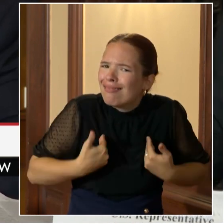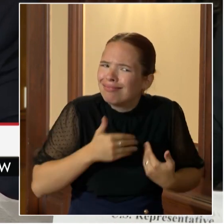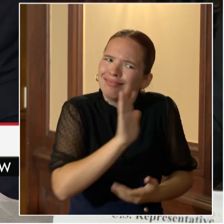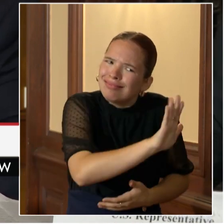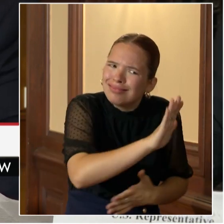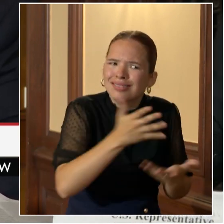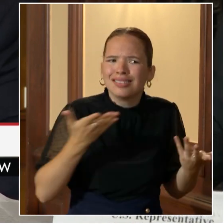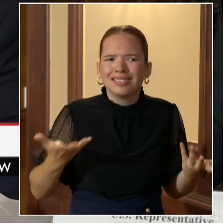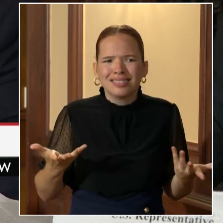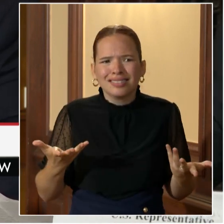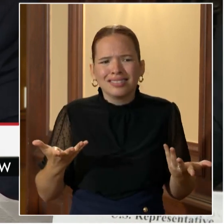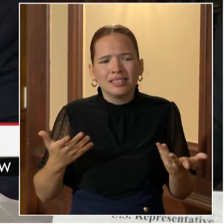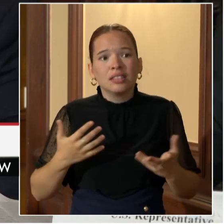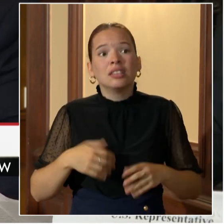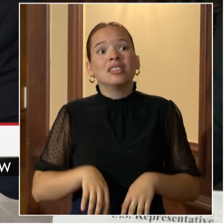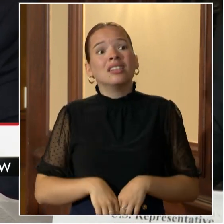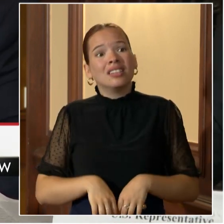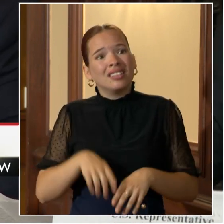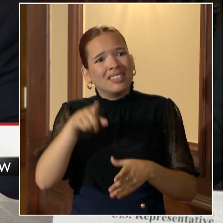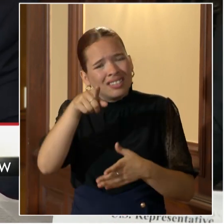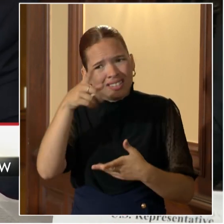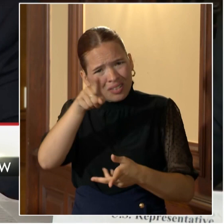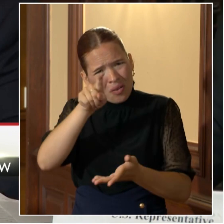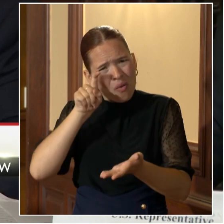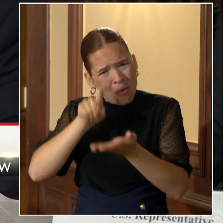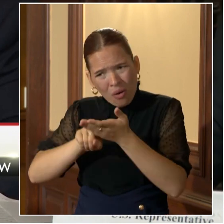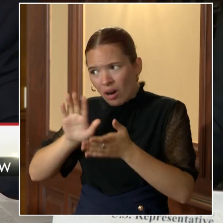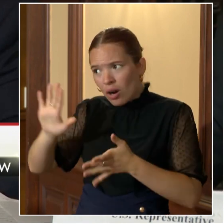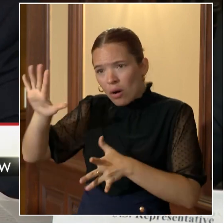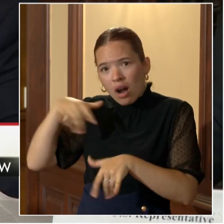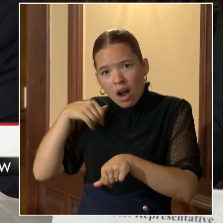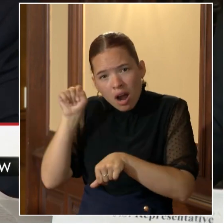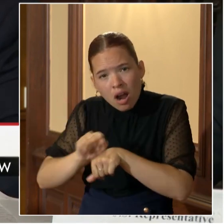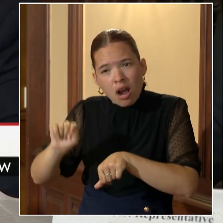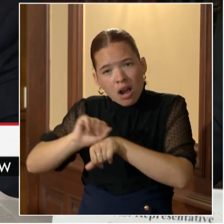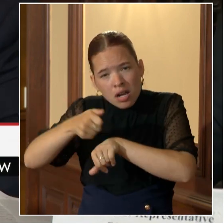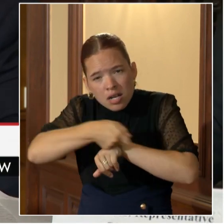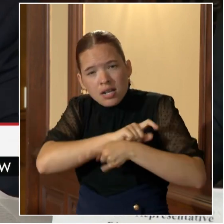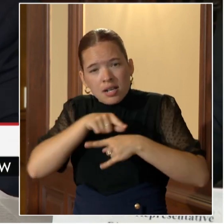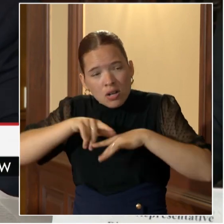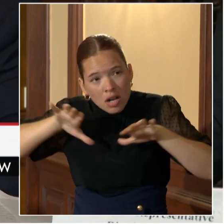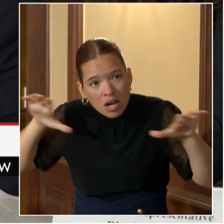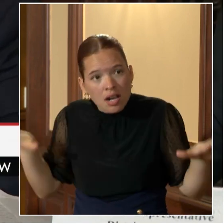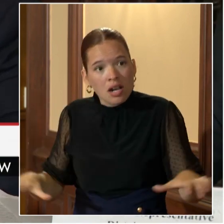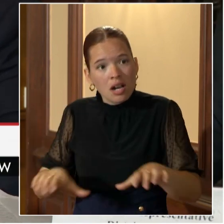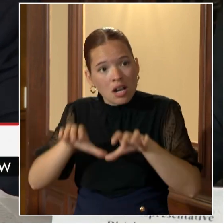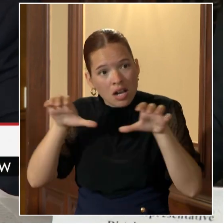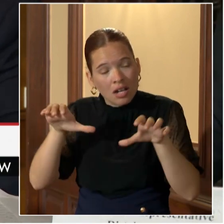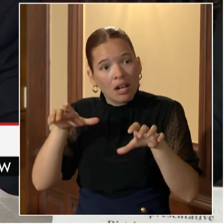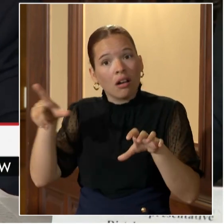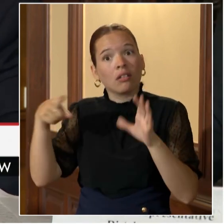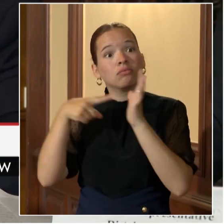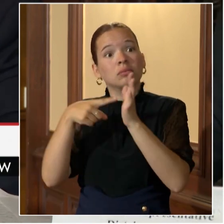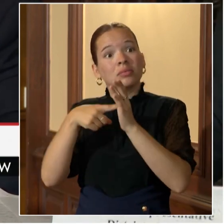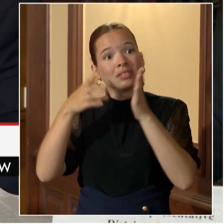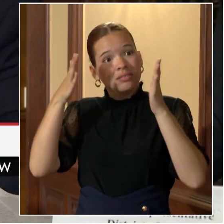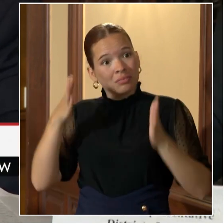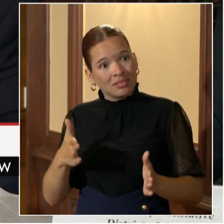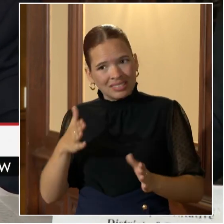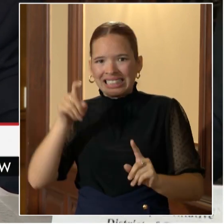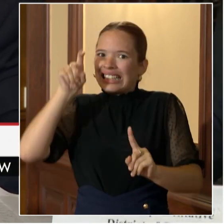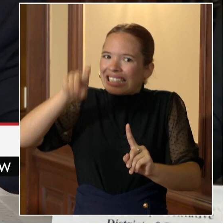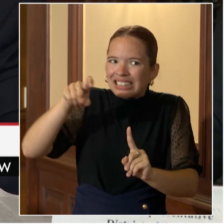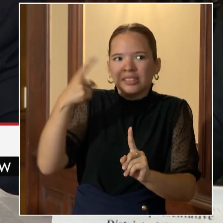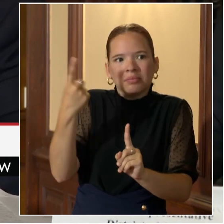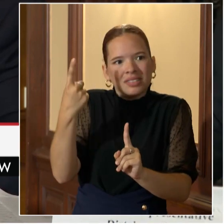work. If the representative needs something, they certainly would provide it. But